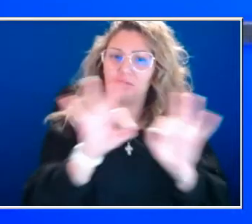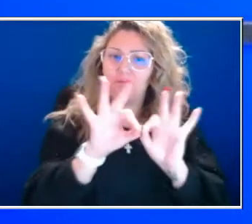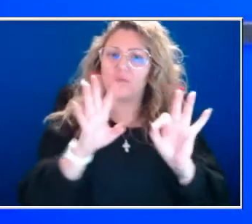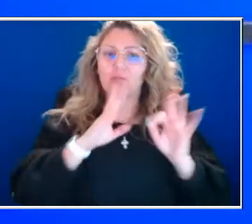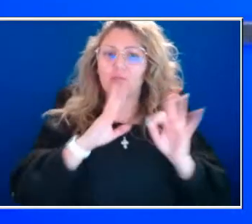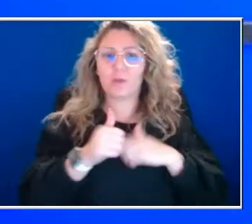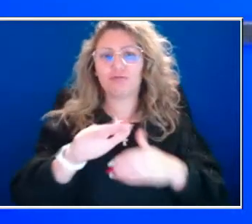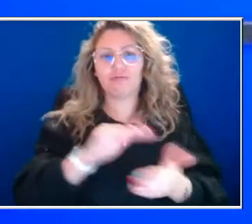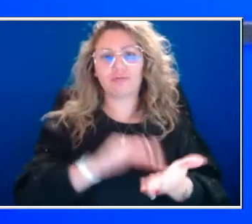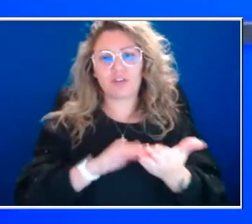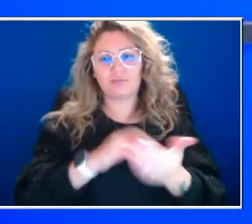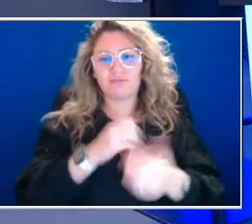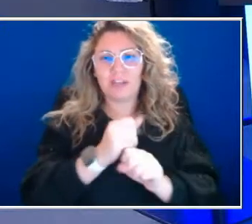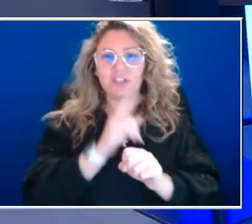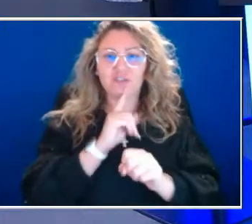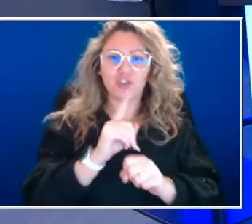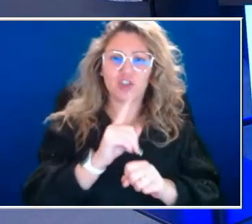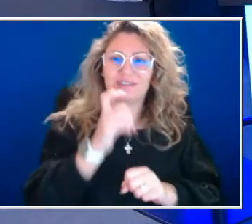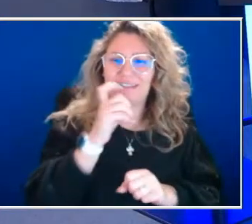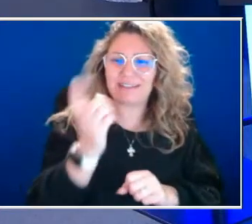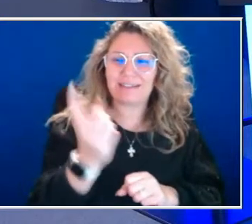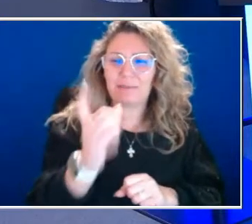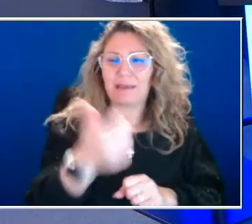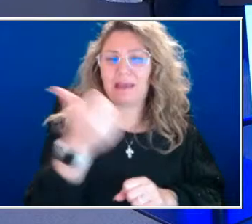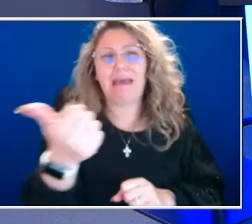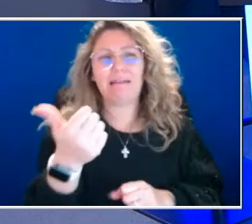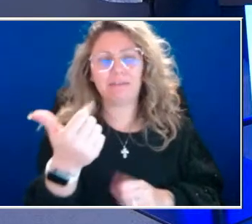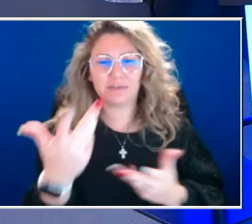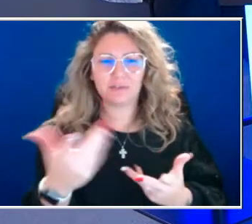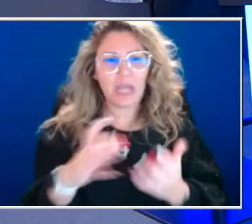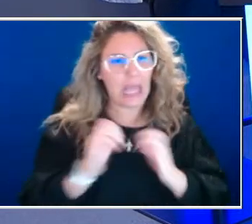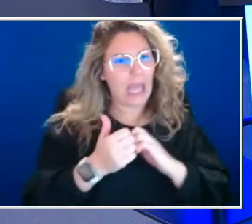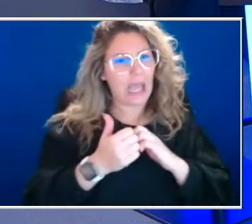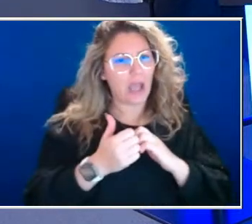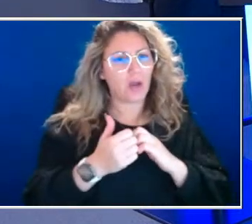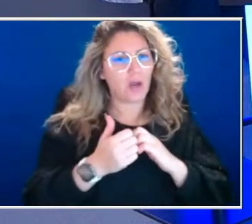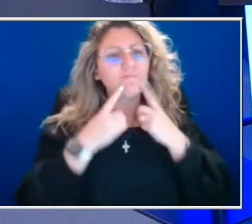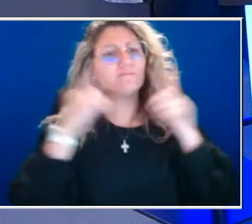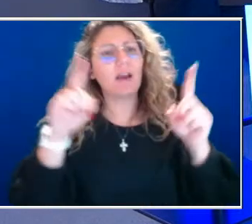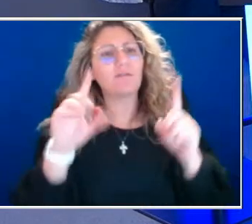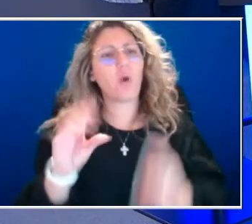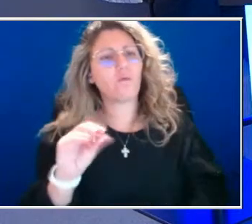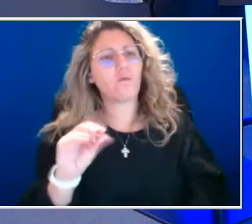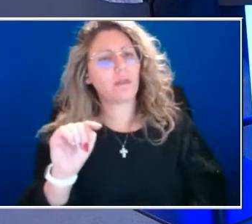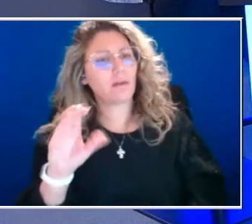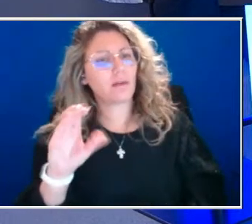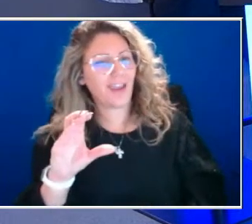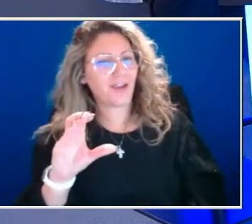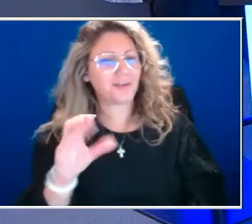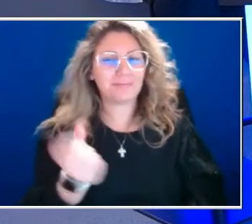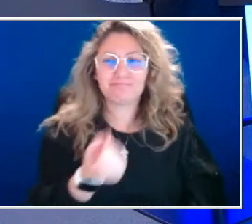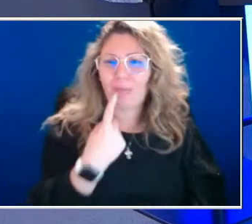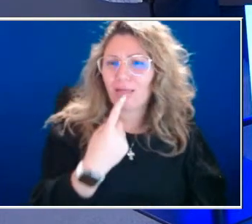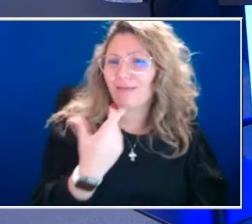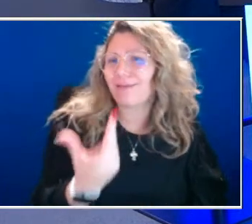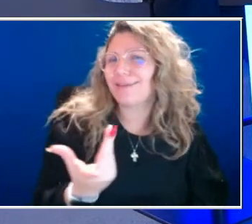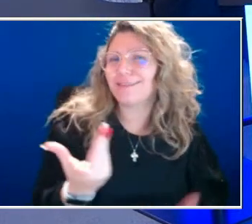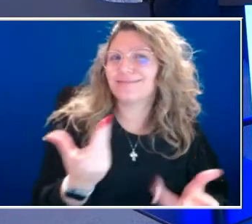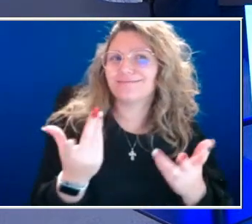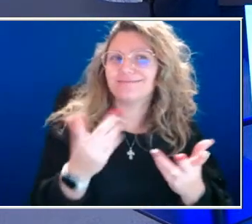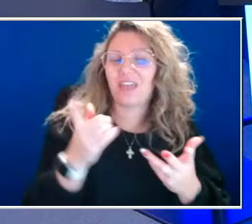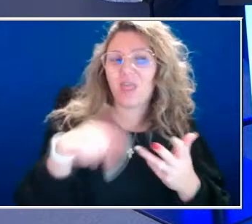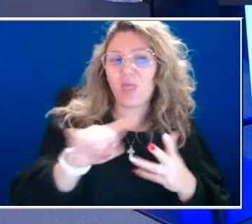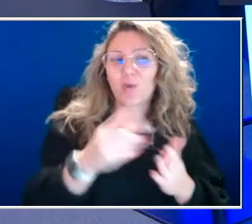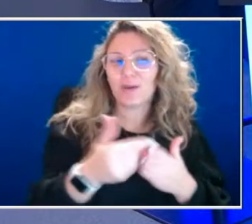going on that could be treated differently. Question, how effective are over-the-counter supplements and estrogen and things like that to